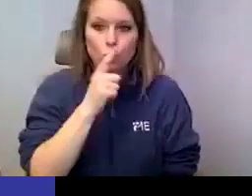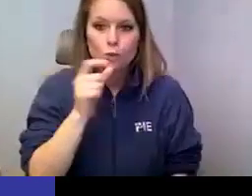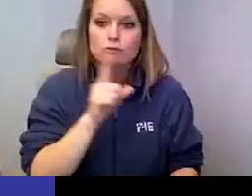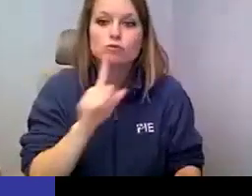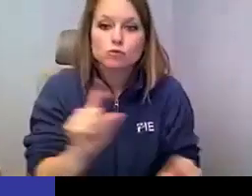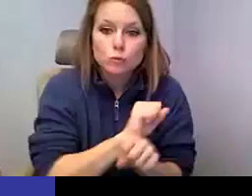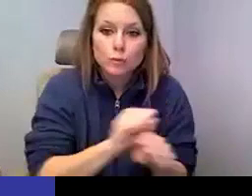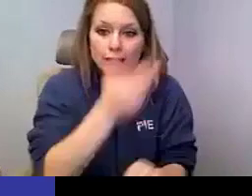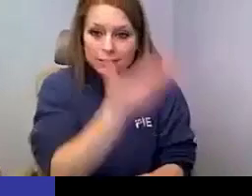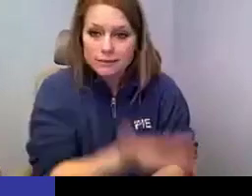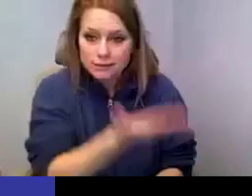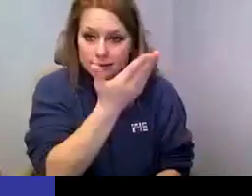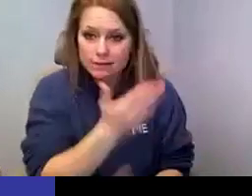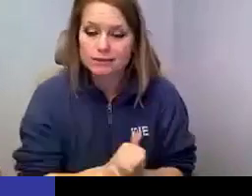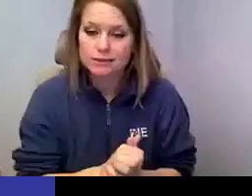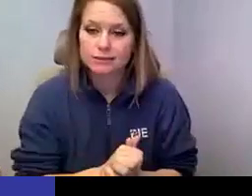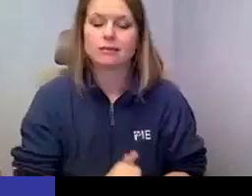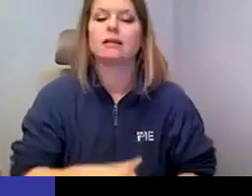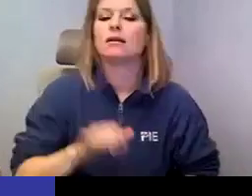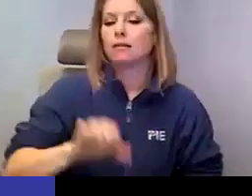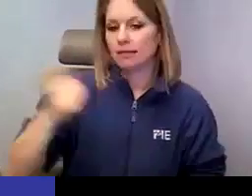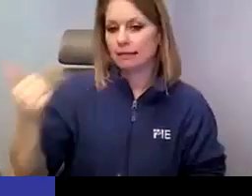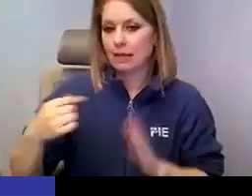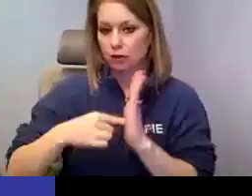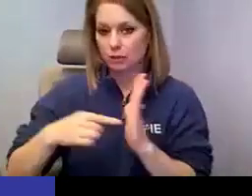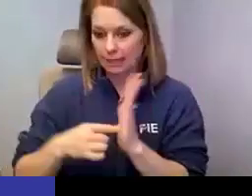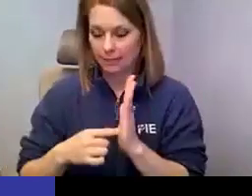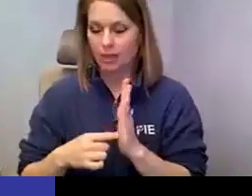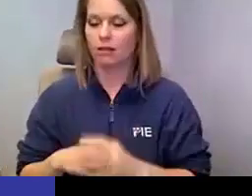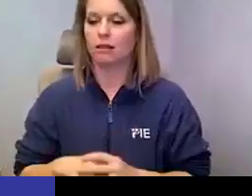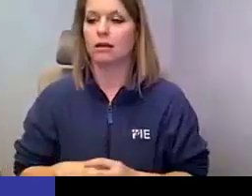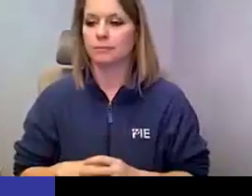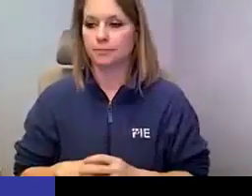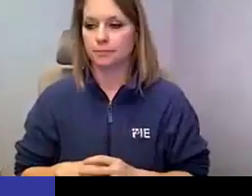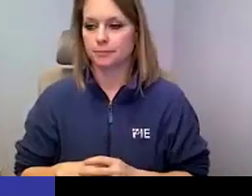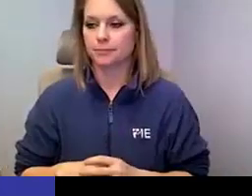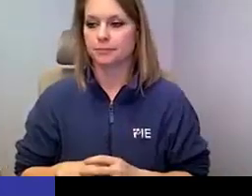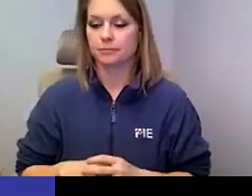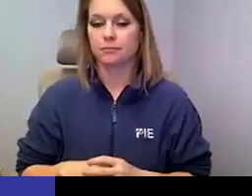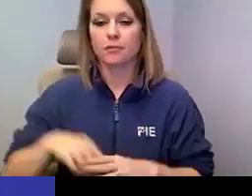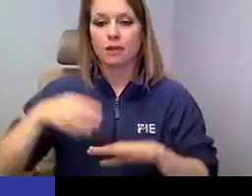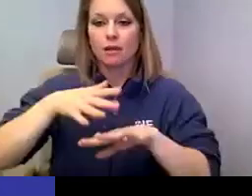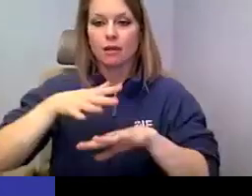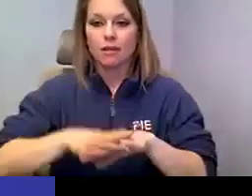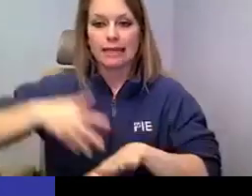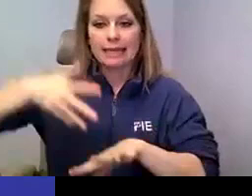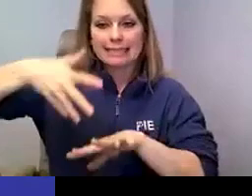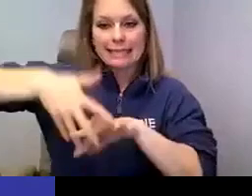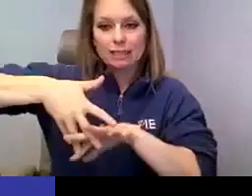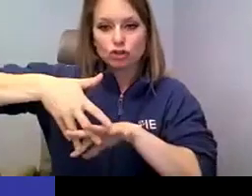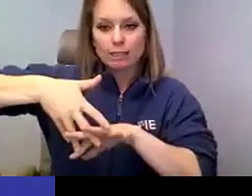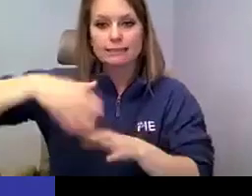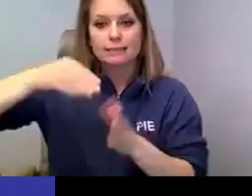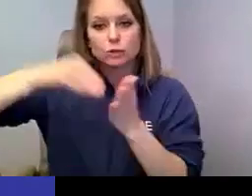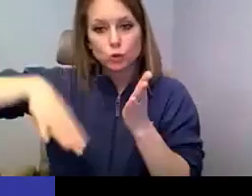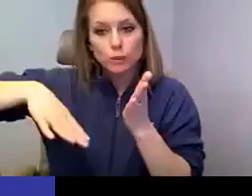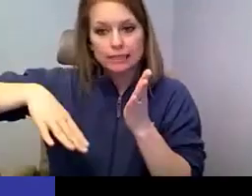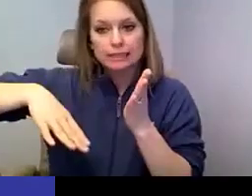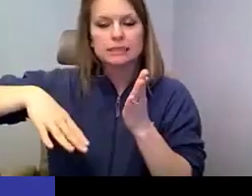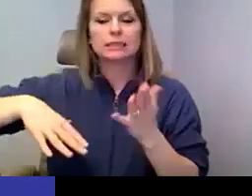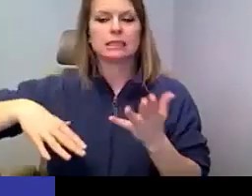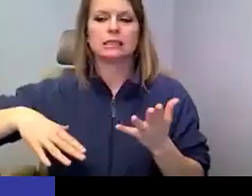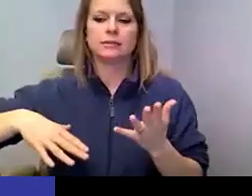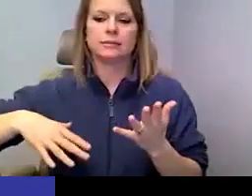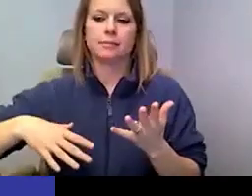Another example, the disproportionate identification of our Indigenous students. Think about that through the lens